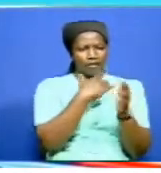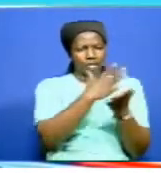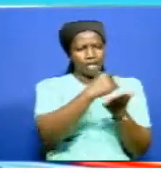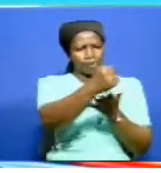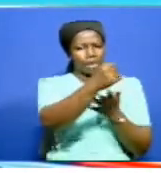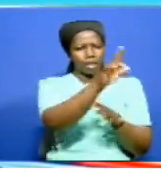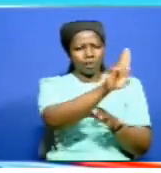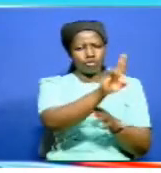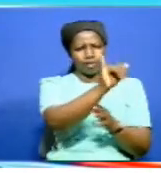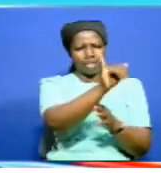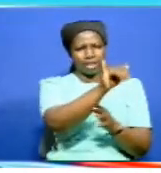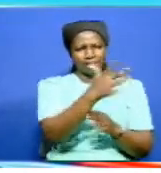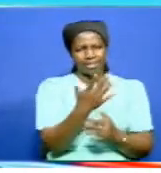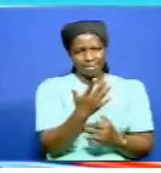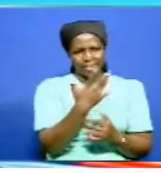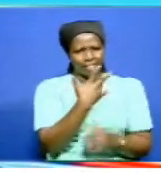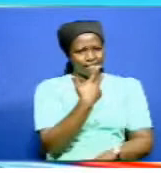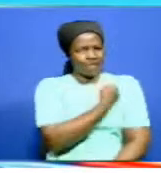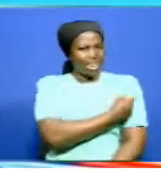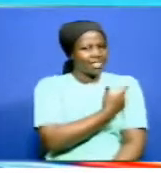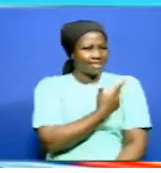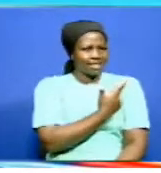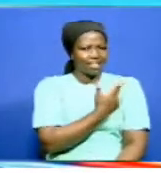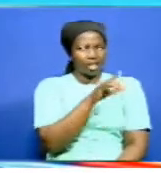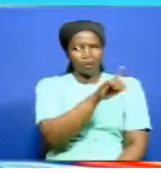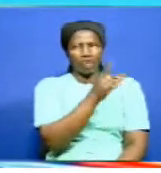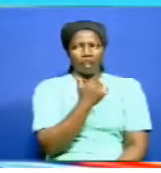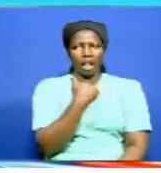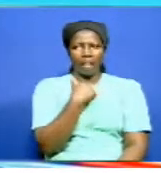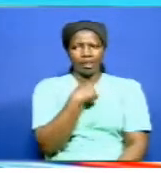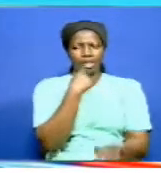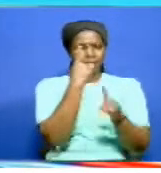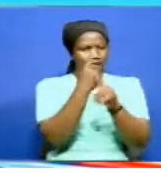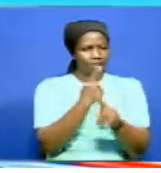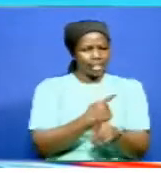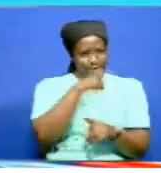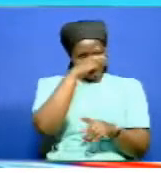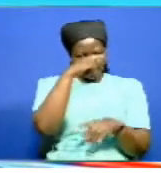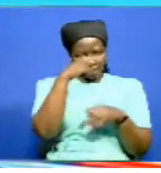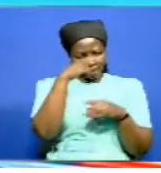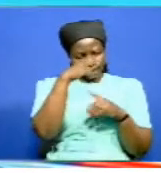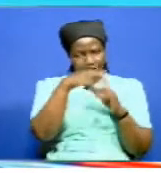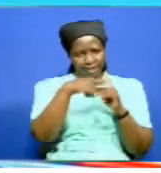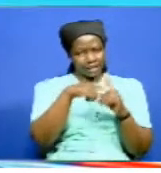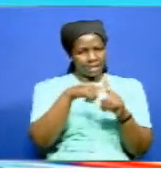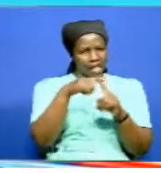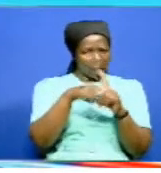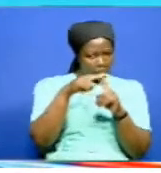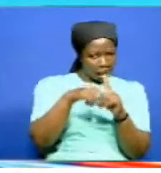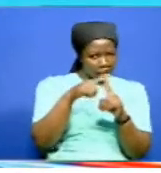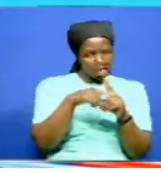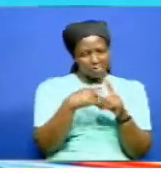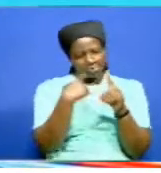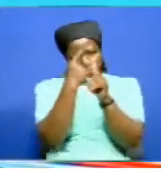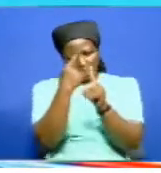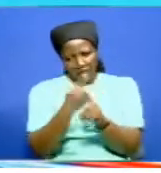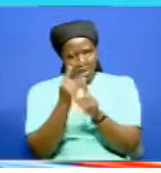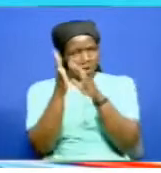use of that vaccine. They have different temperatures, different climates, and of